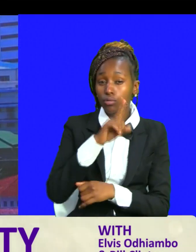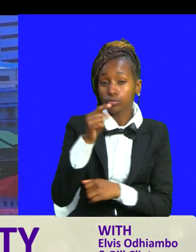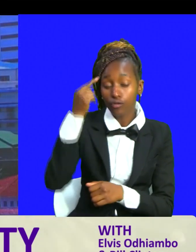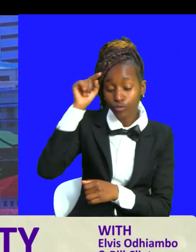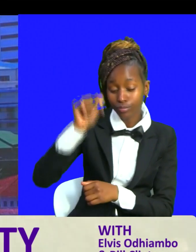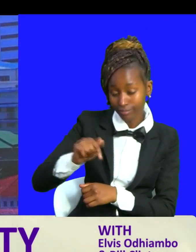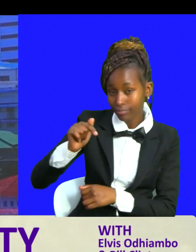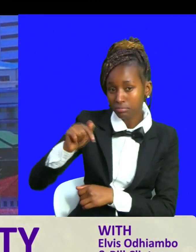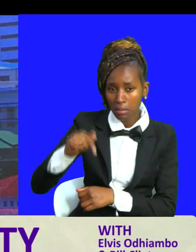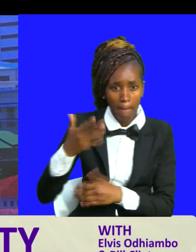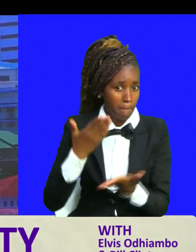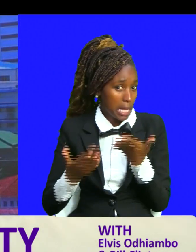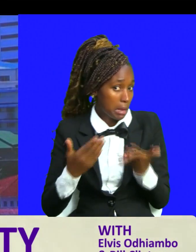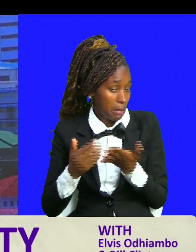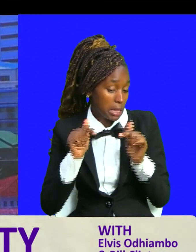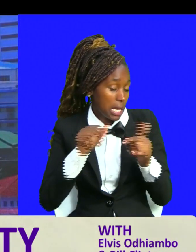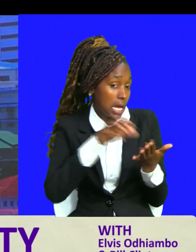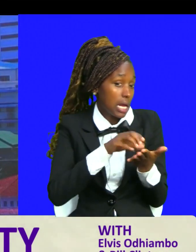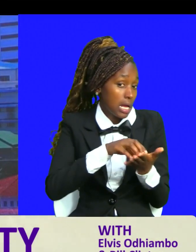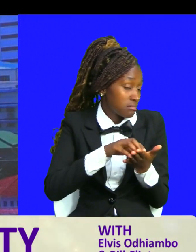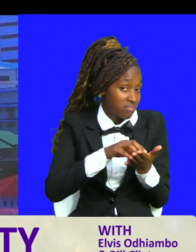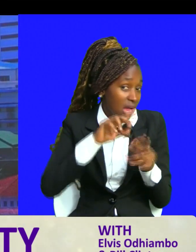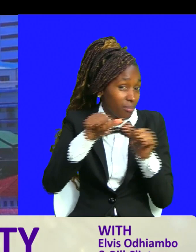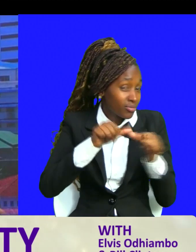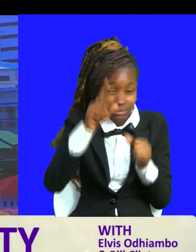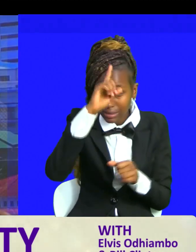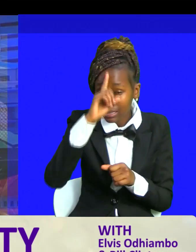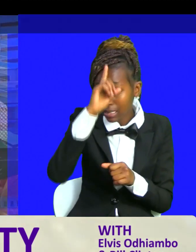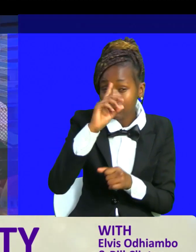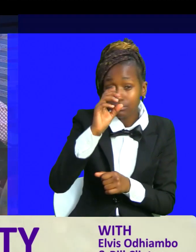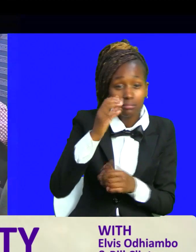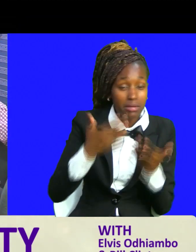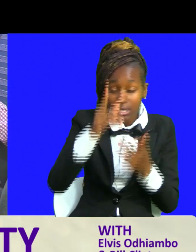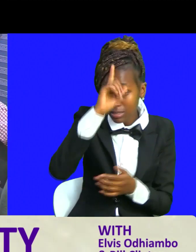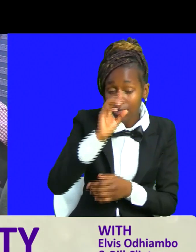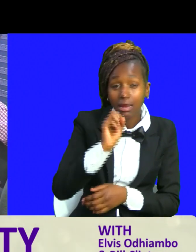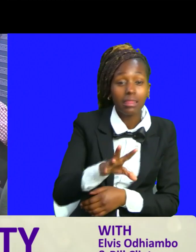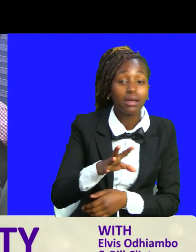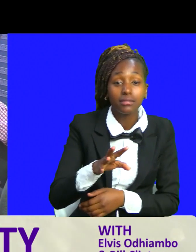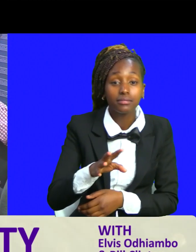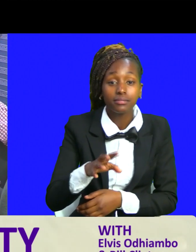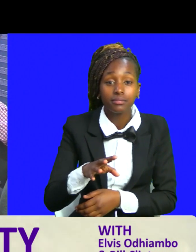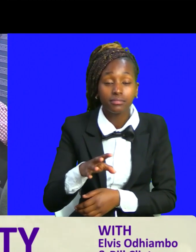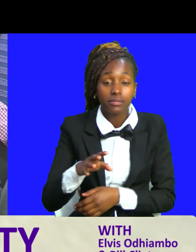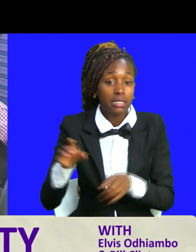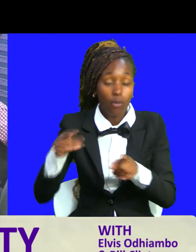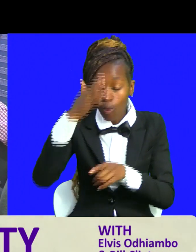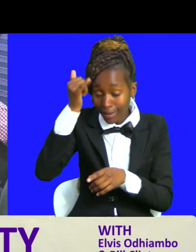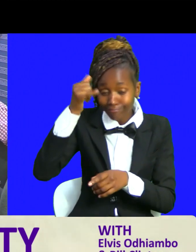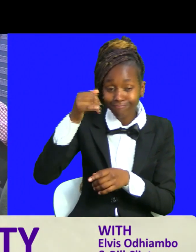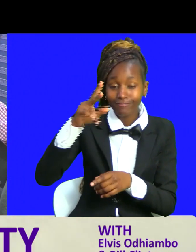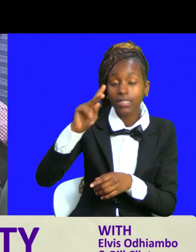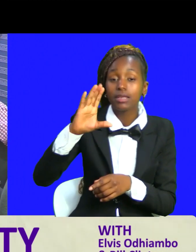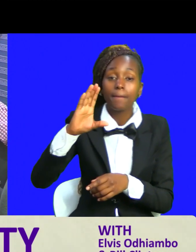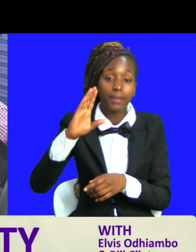has said, is it a case of seriousness that is, is lacking as far as KCB is concerned? Because I mean, when you